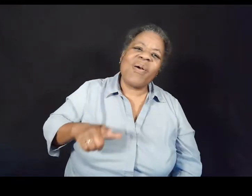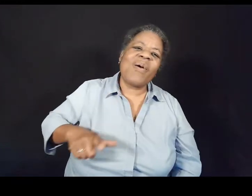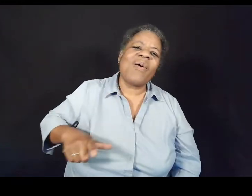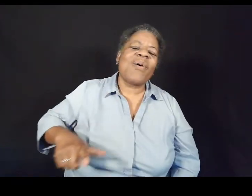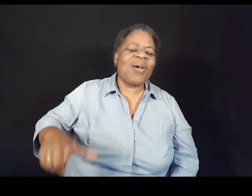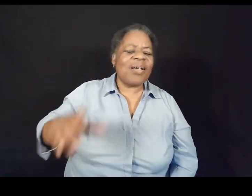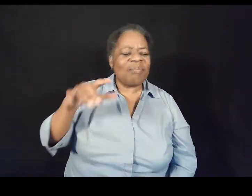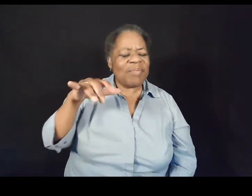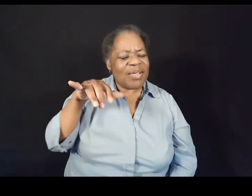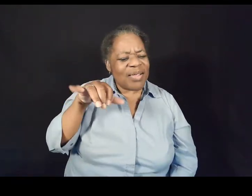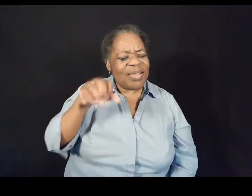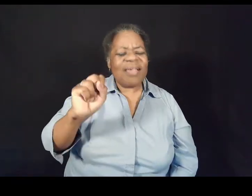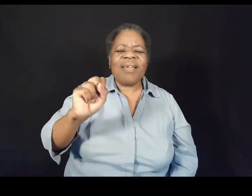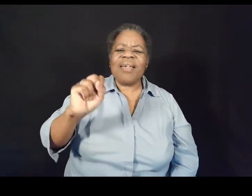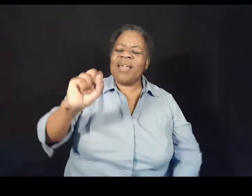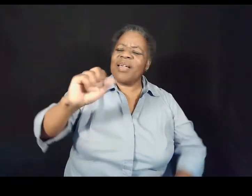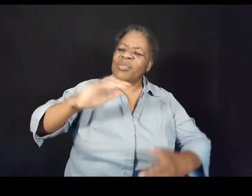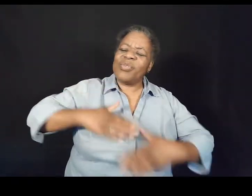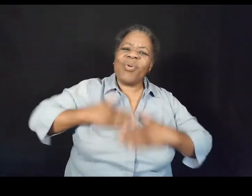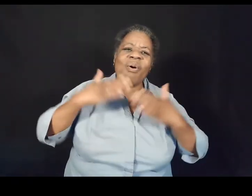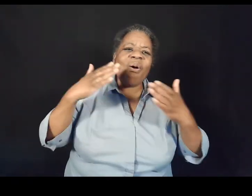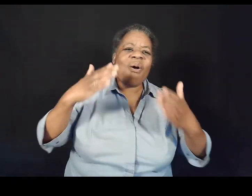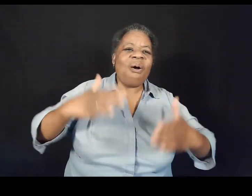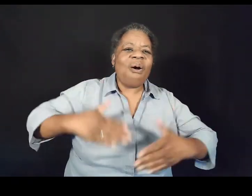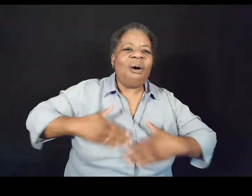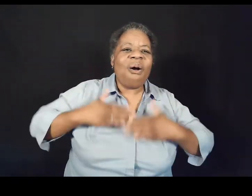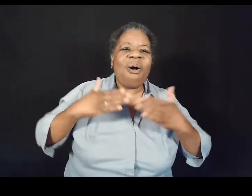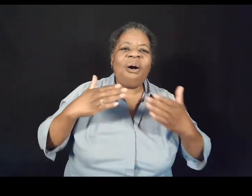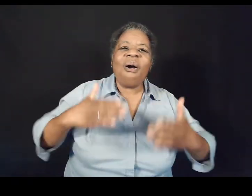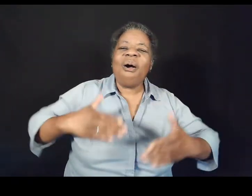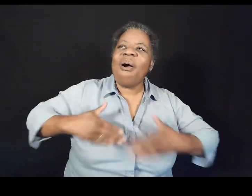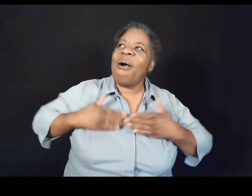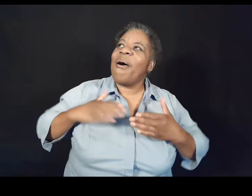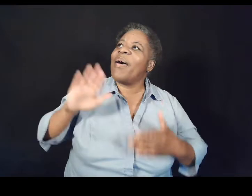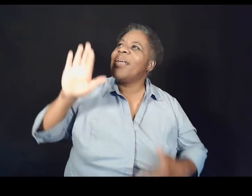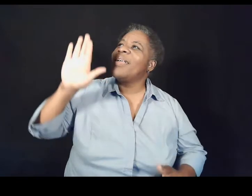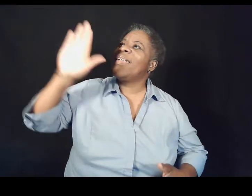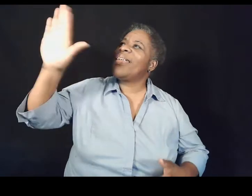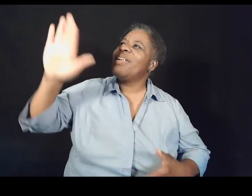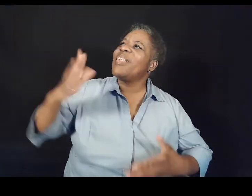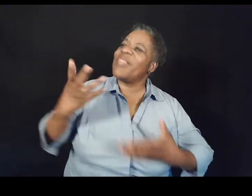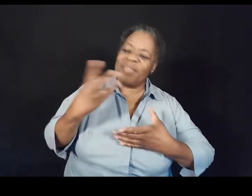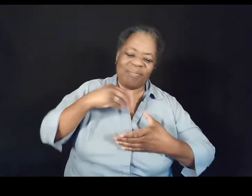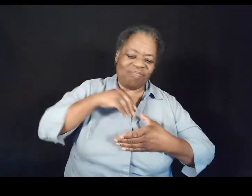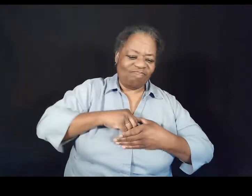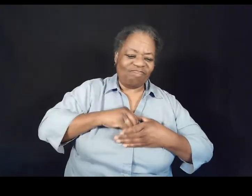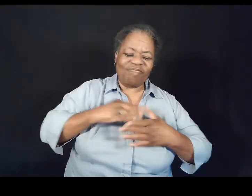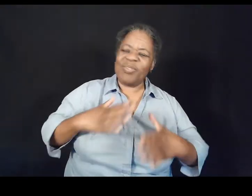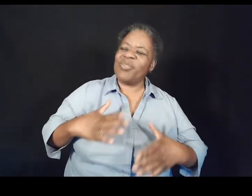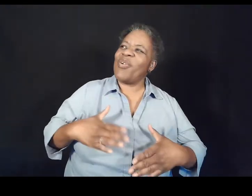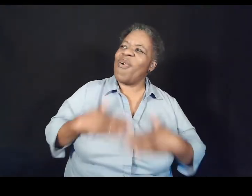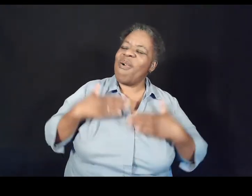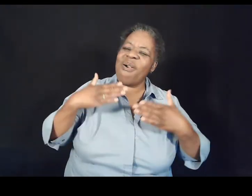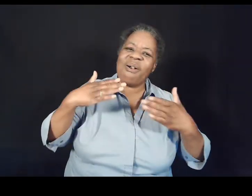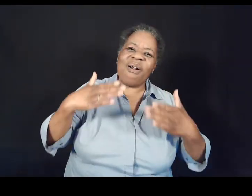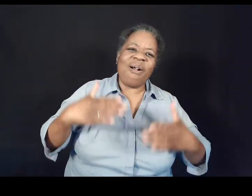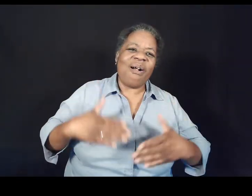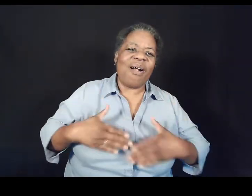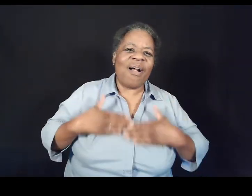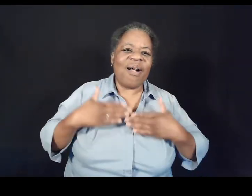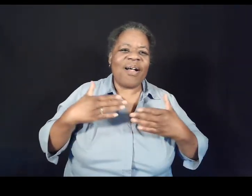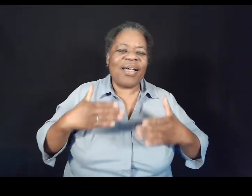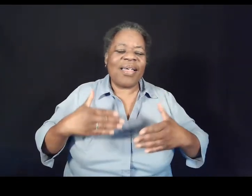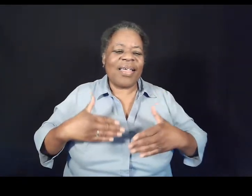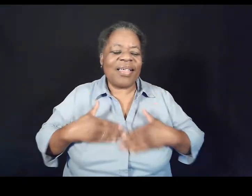Oh, joy. This is the joy of the Lord. The joy, the